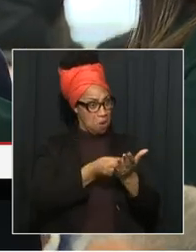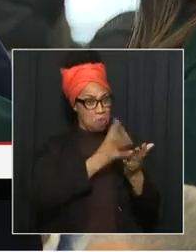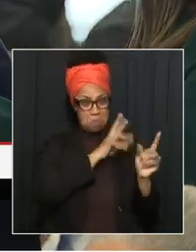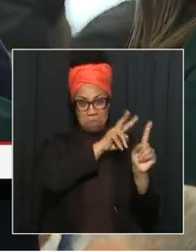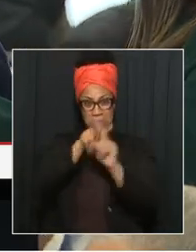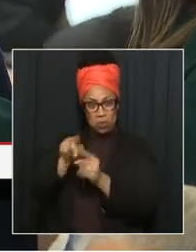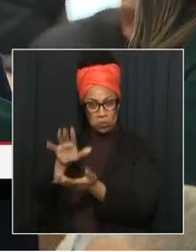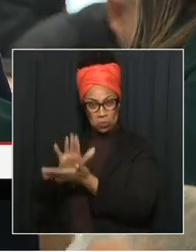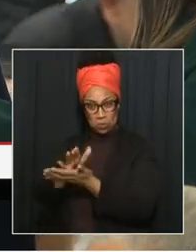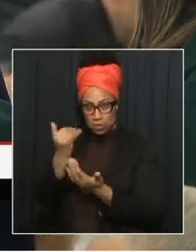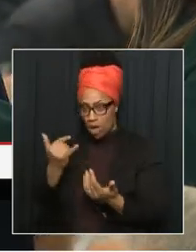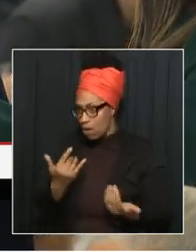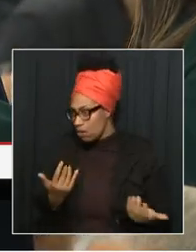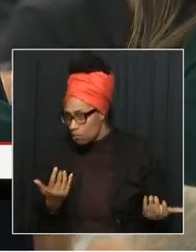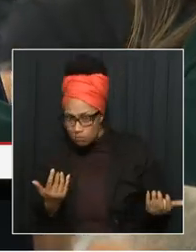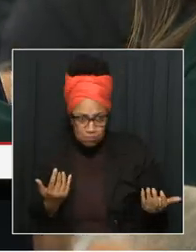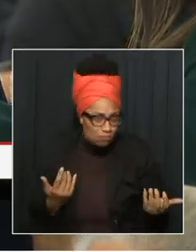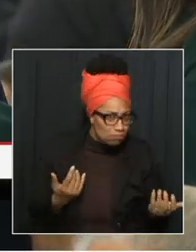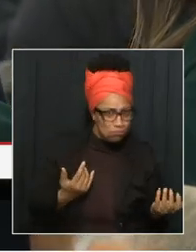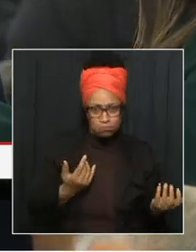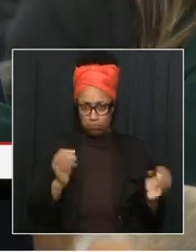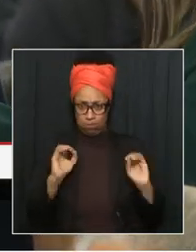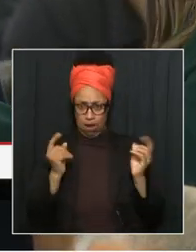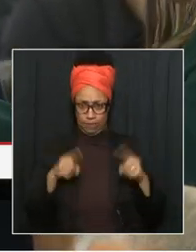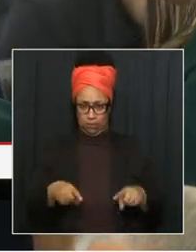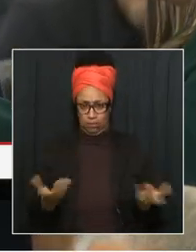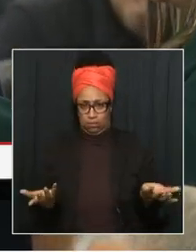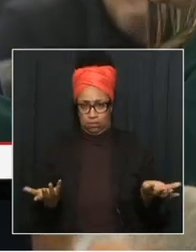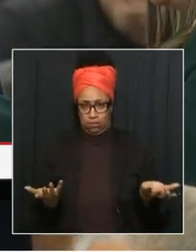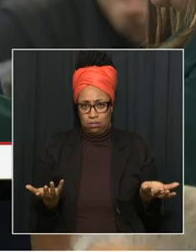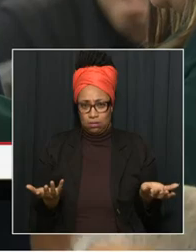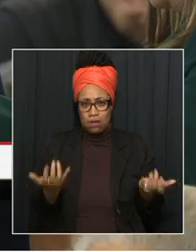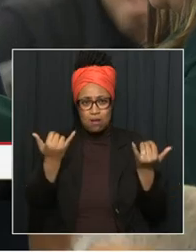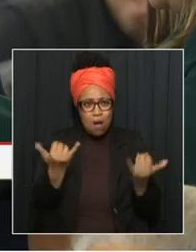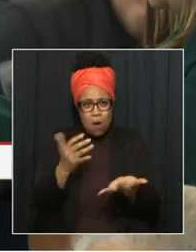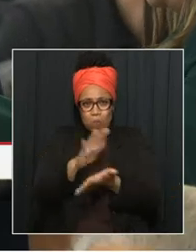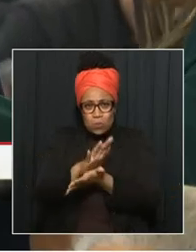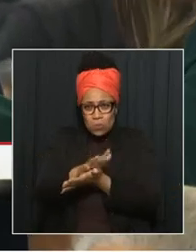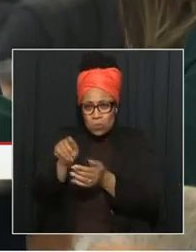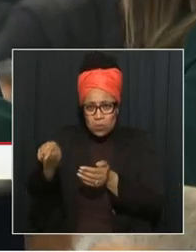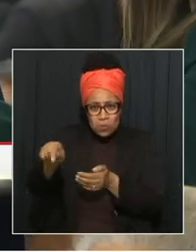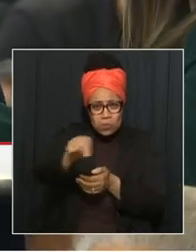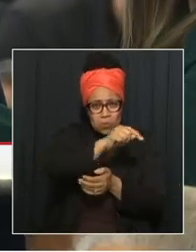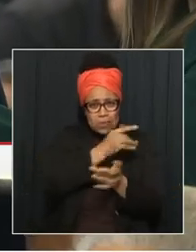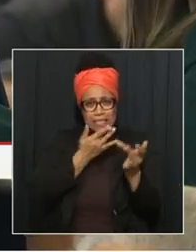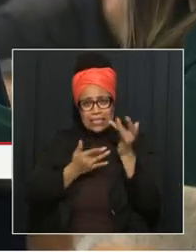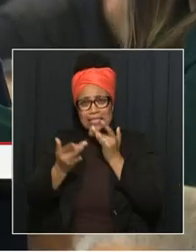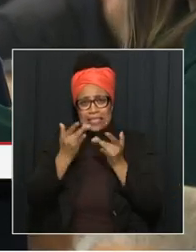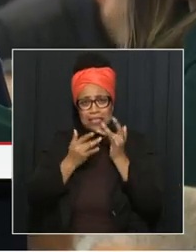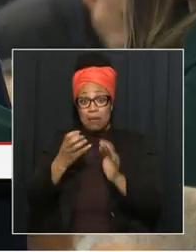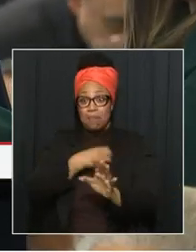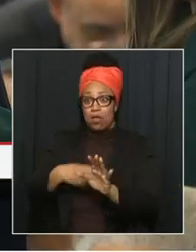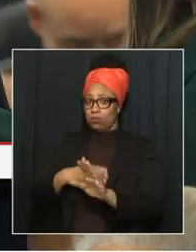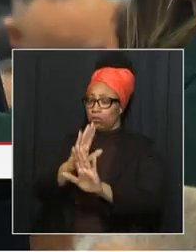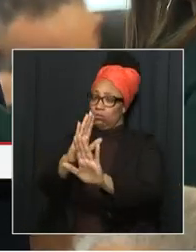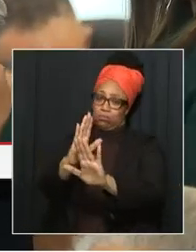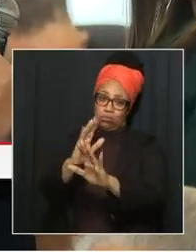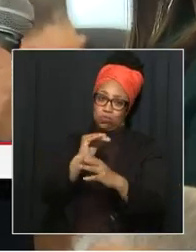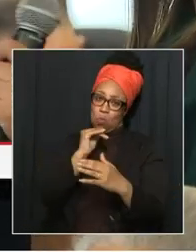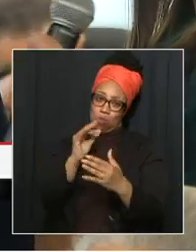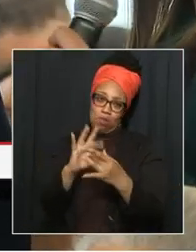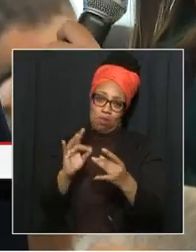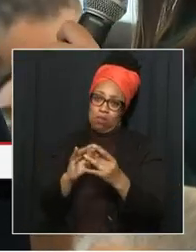happen. The schools are struggling for money. No, ma'am. No. I got to stop you on that